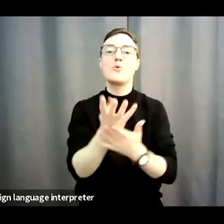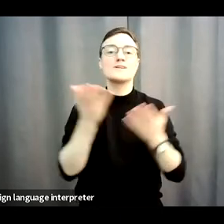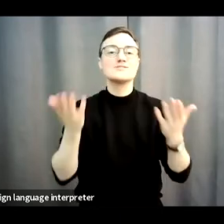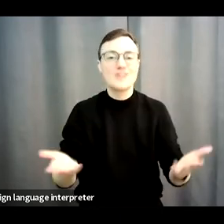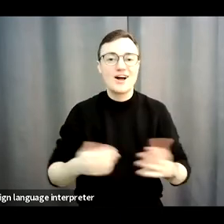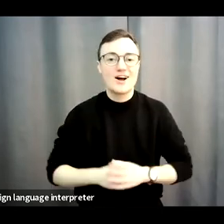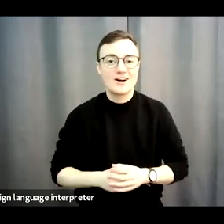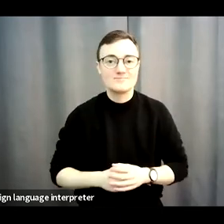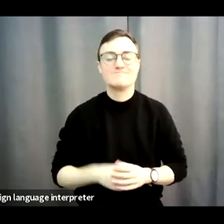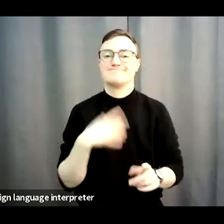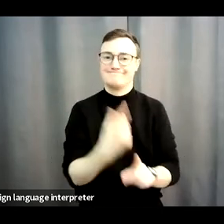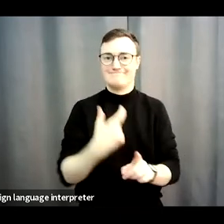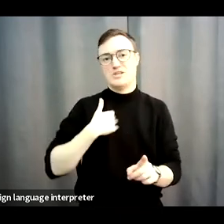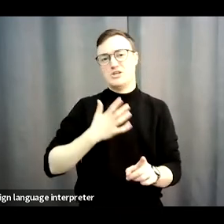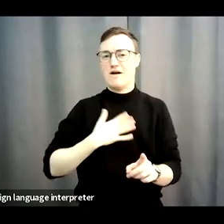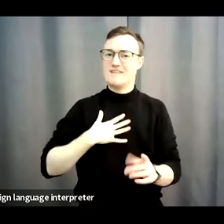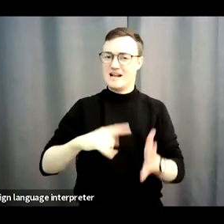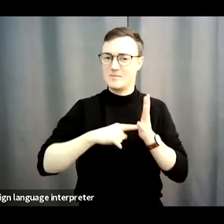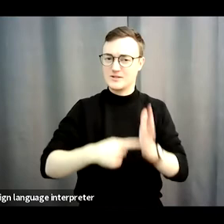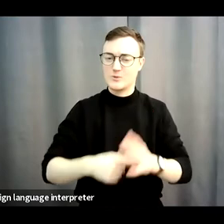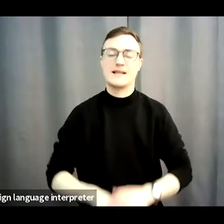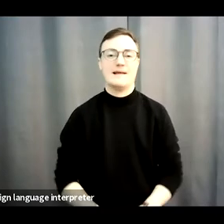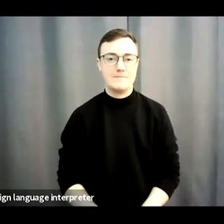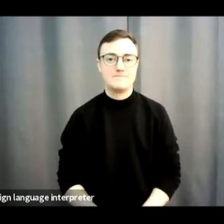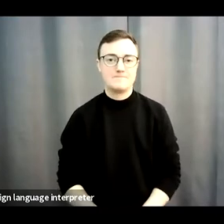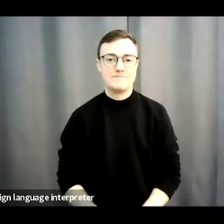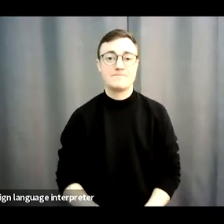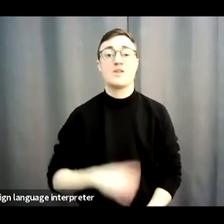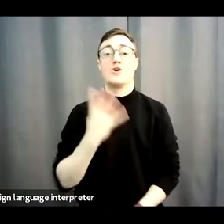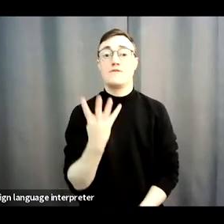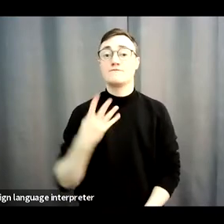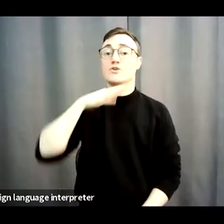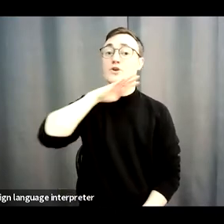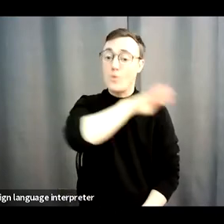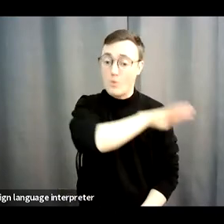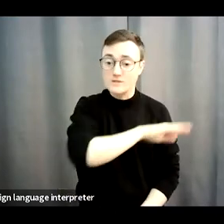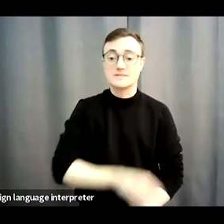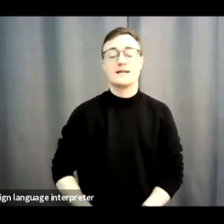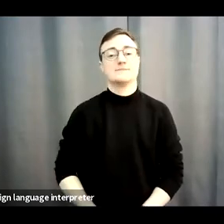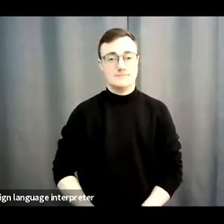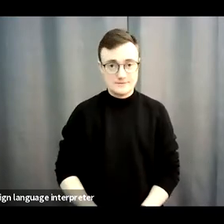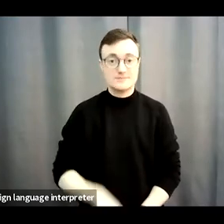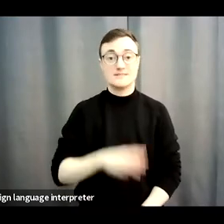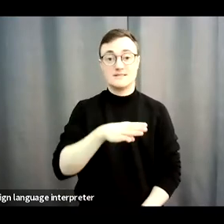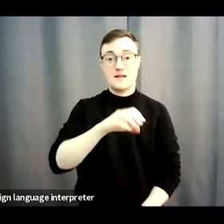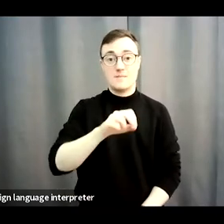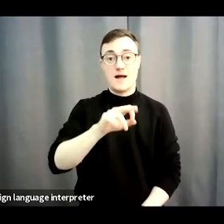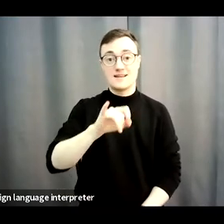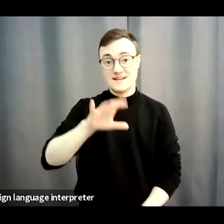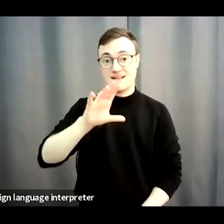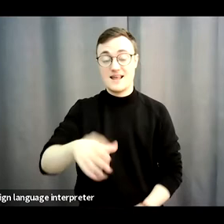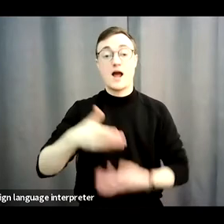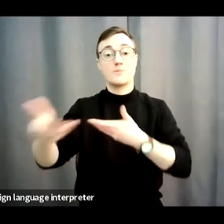I wanted to recognize that. About 4 years ago, I was invited by Maria Montefusco